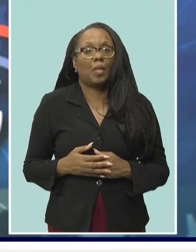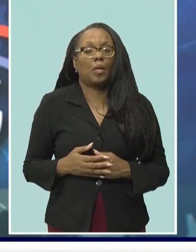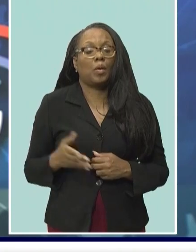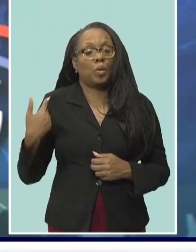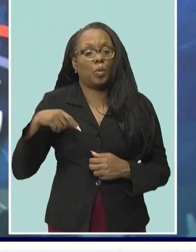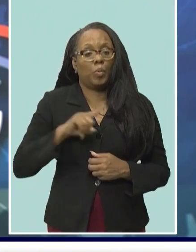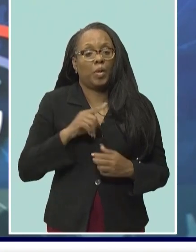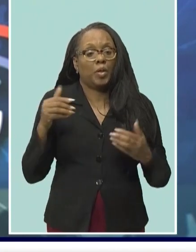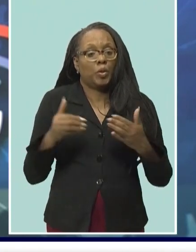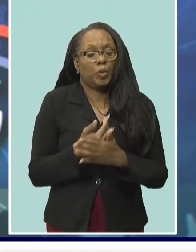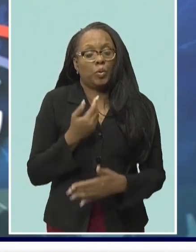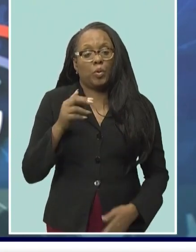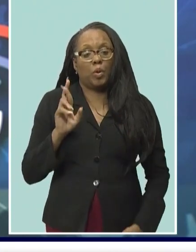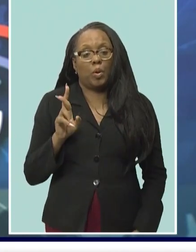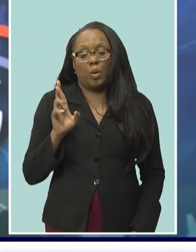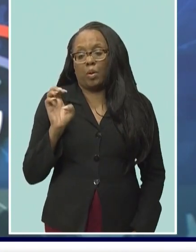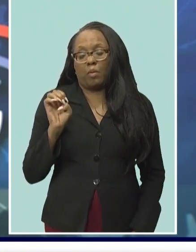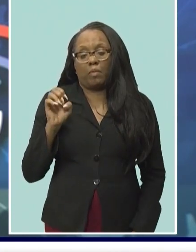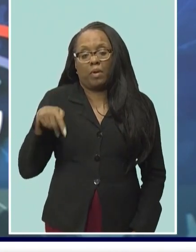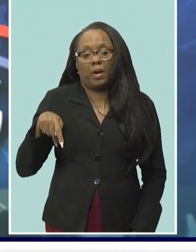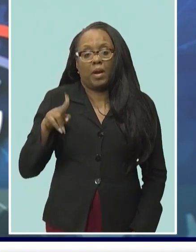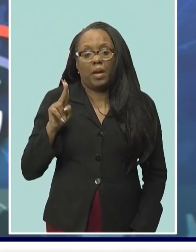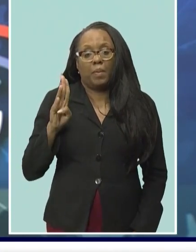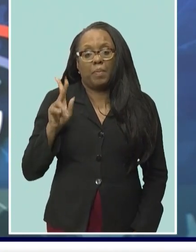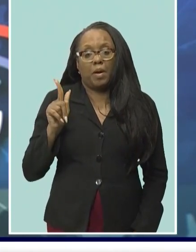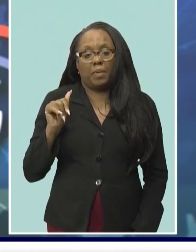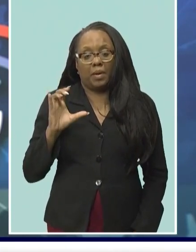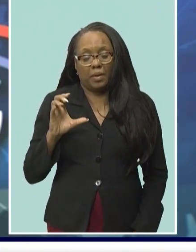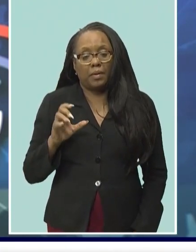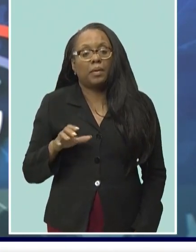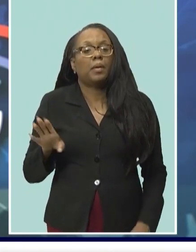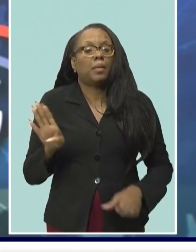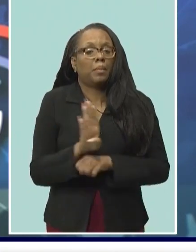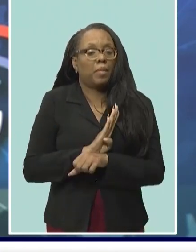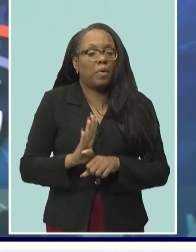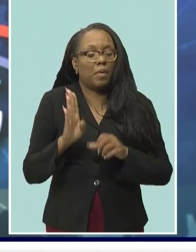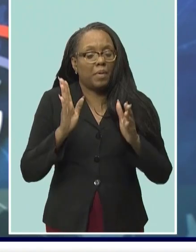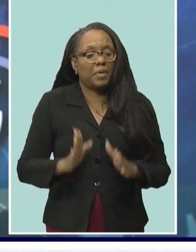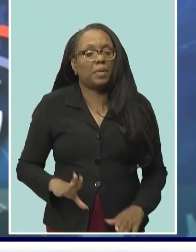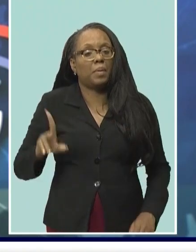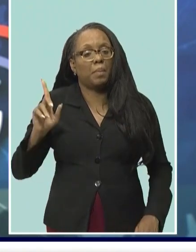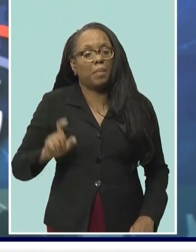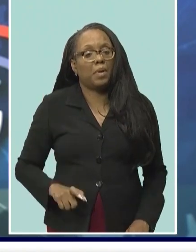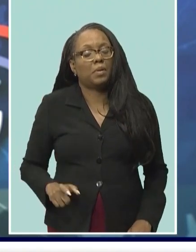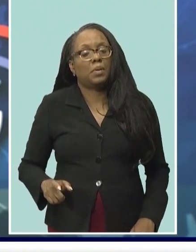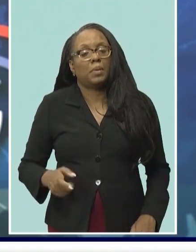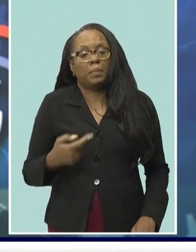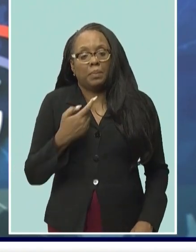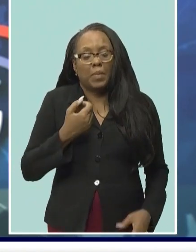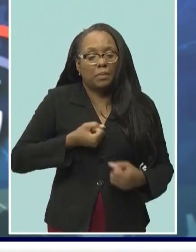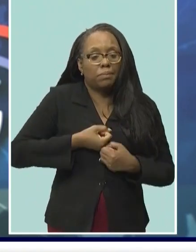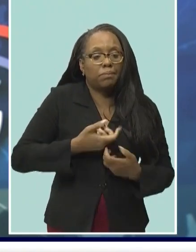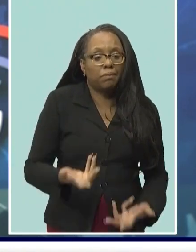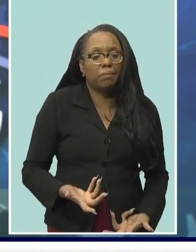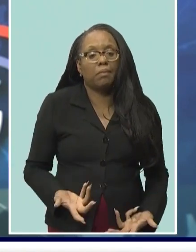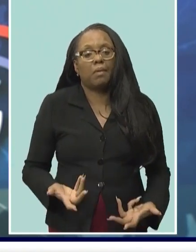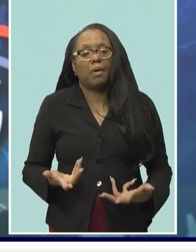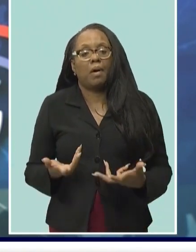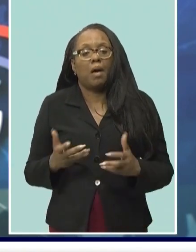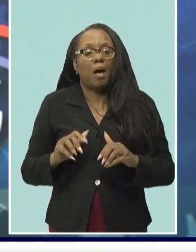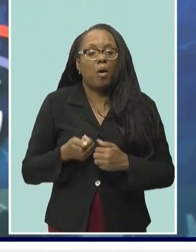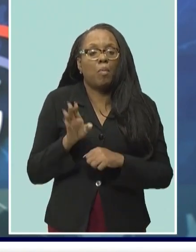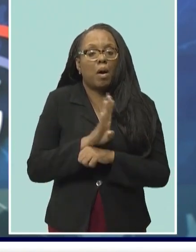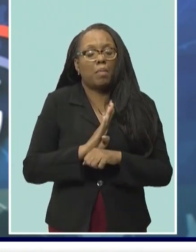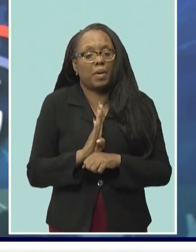Mr. Bisaria says Barbadians must have a say on what the country should look like going forward. He says some countries have taken climate change